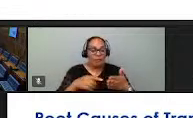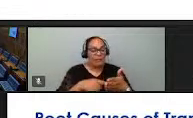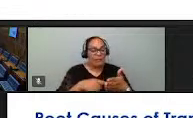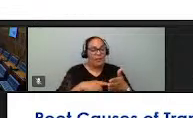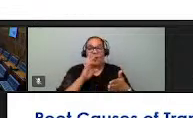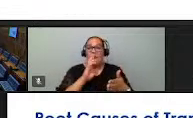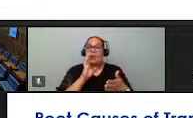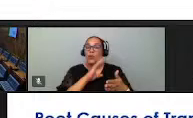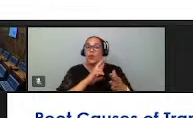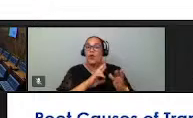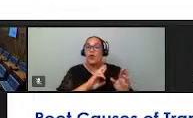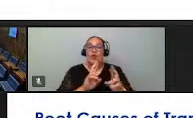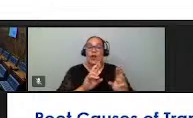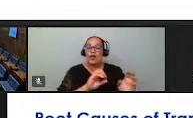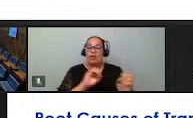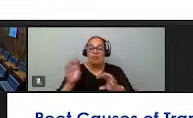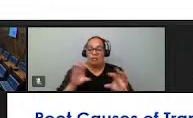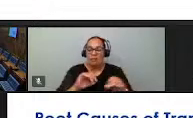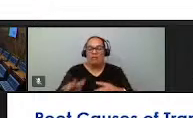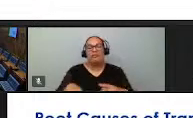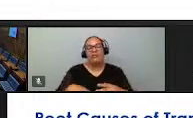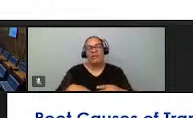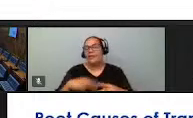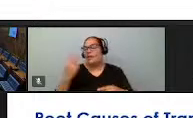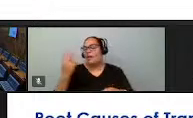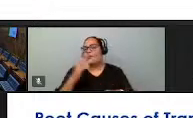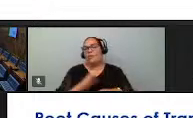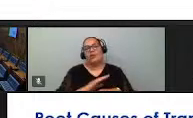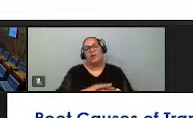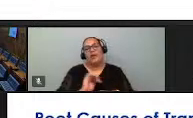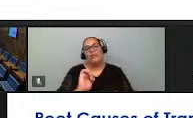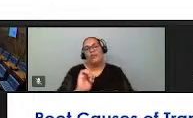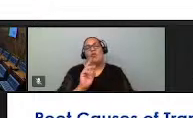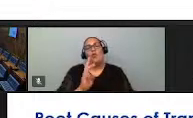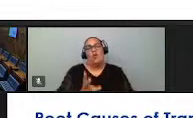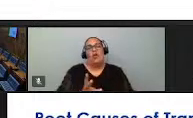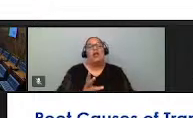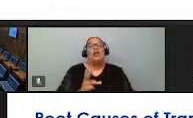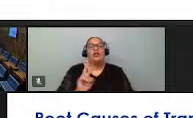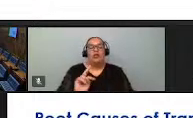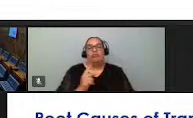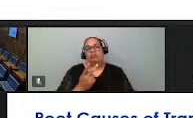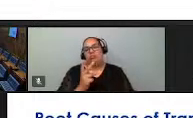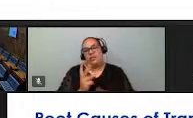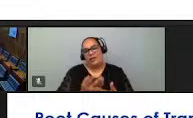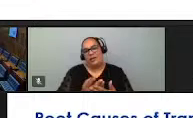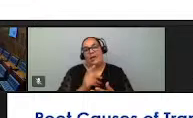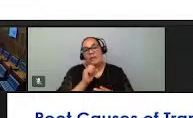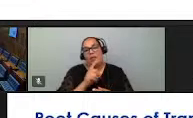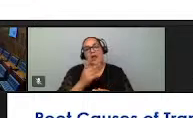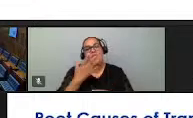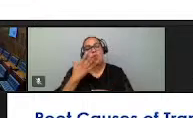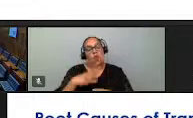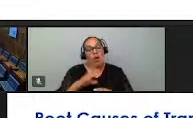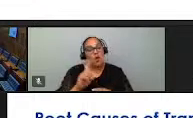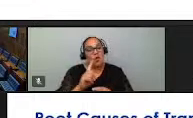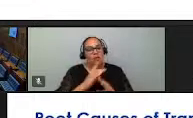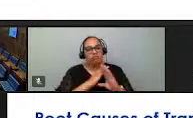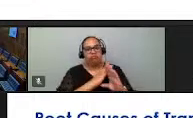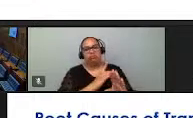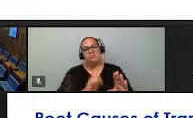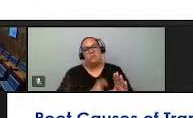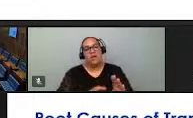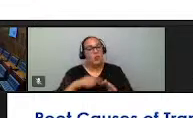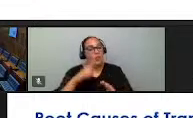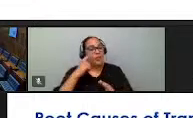ready to birth you almost double the time that it's going to take to turn it around and that's what you want to avoid We